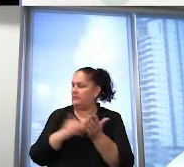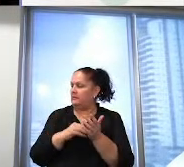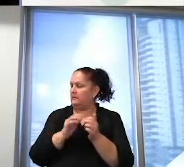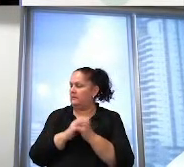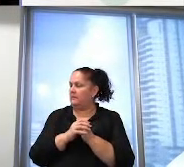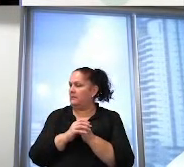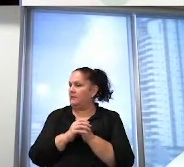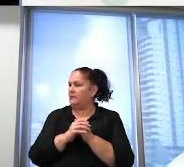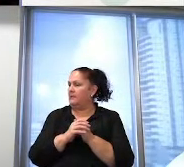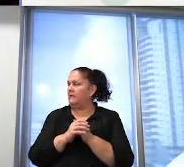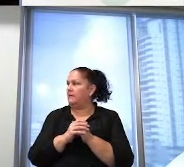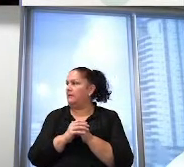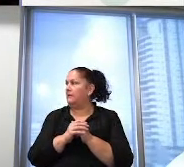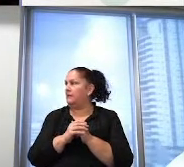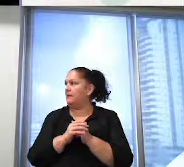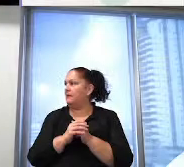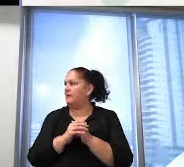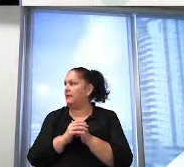full program again?